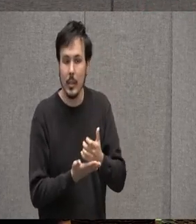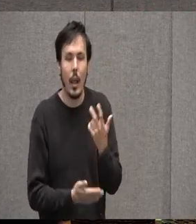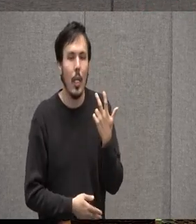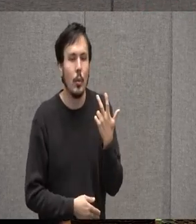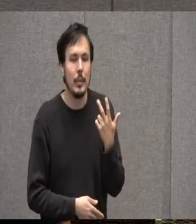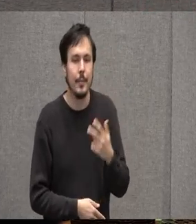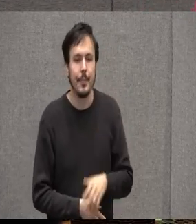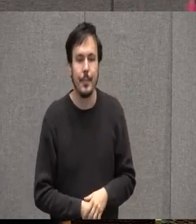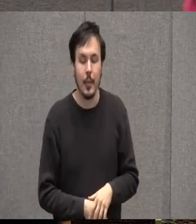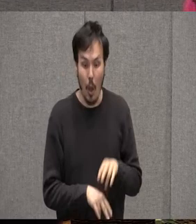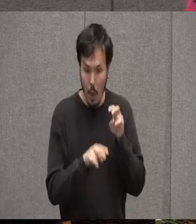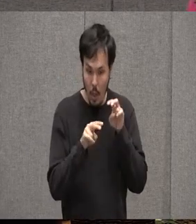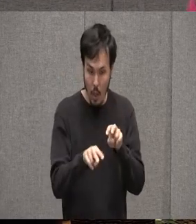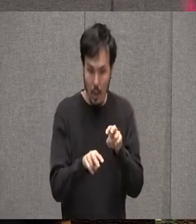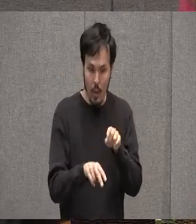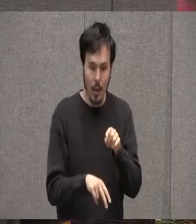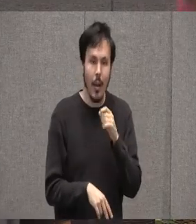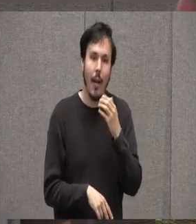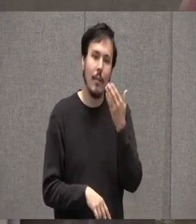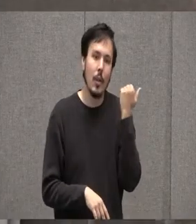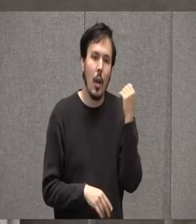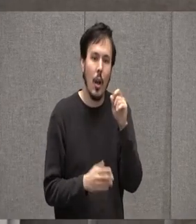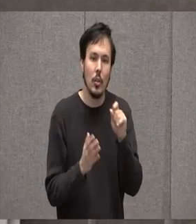look at that, I forgot to circle that.